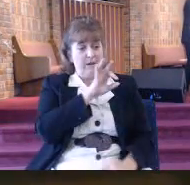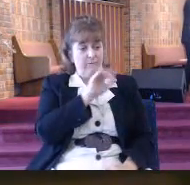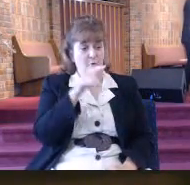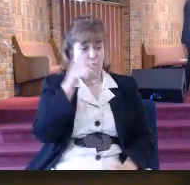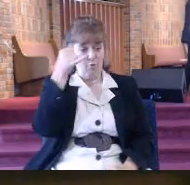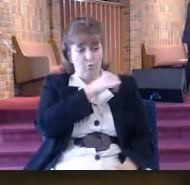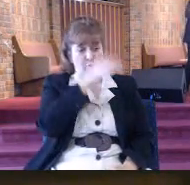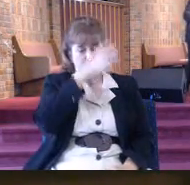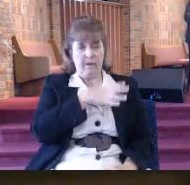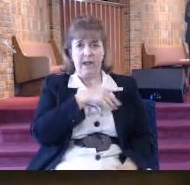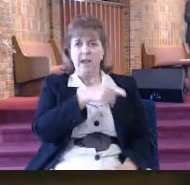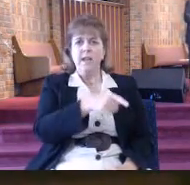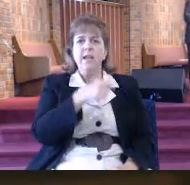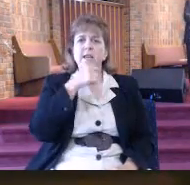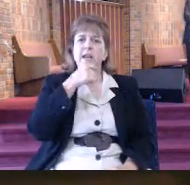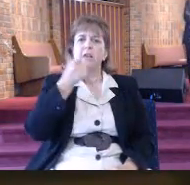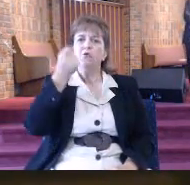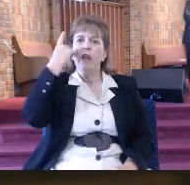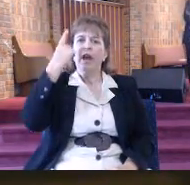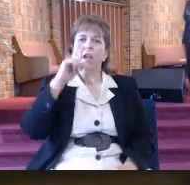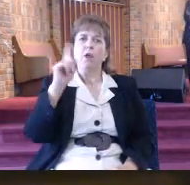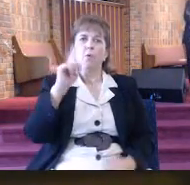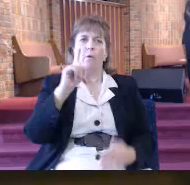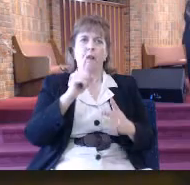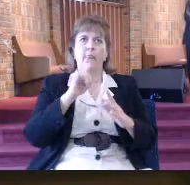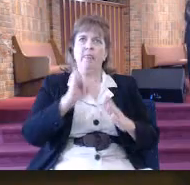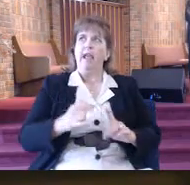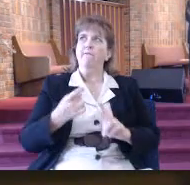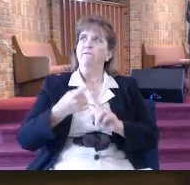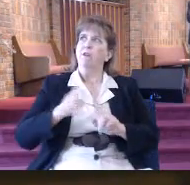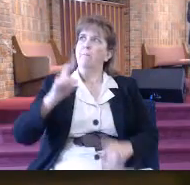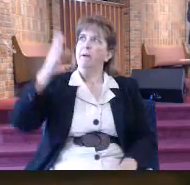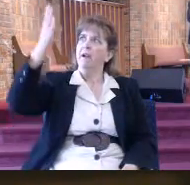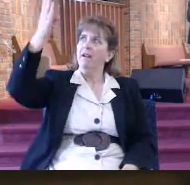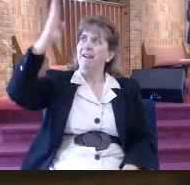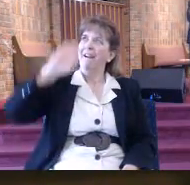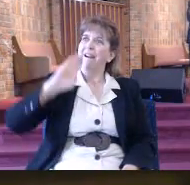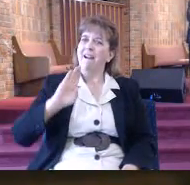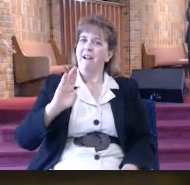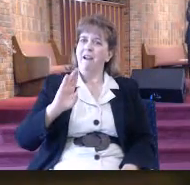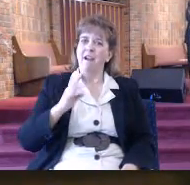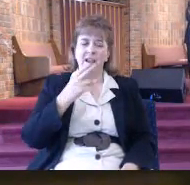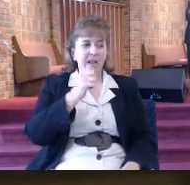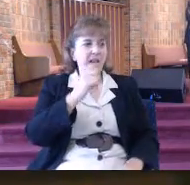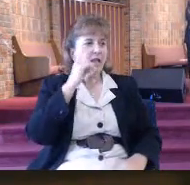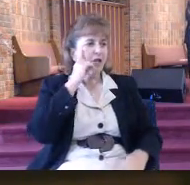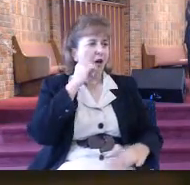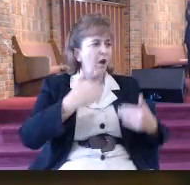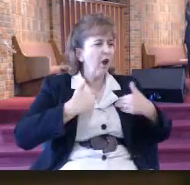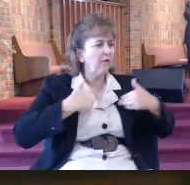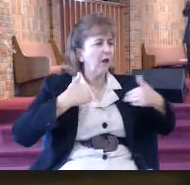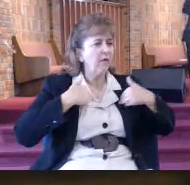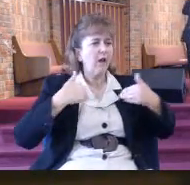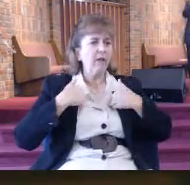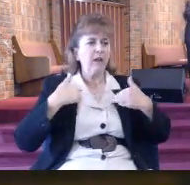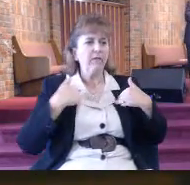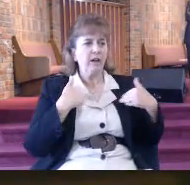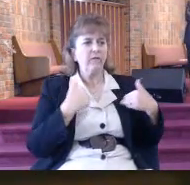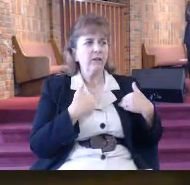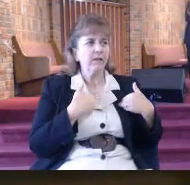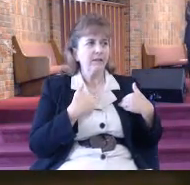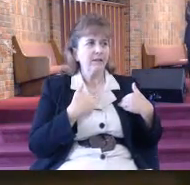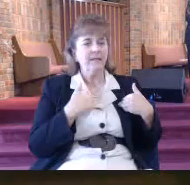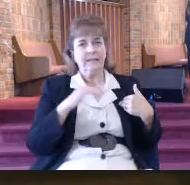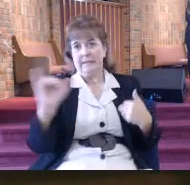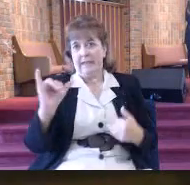understand where his wealth came from. He didn't know that God gave him all of those things. Where did this man believe life came from? We've got a lot of folks